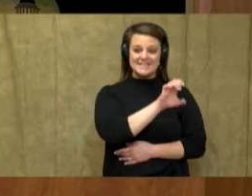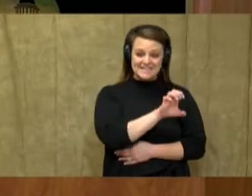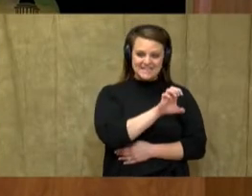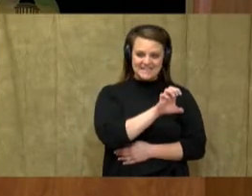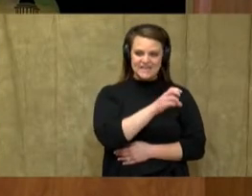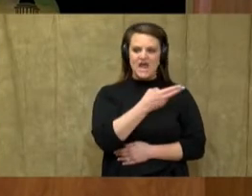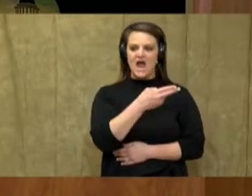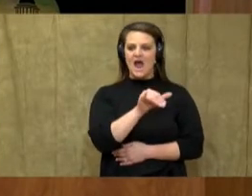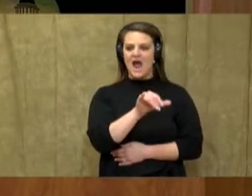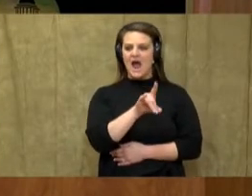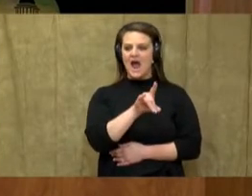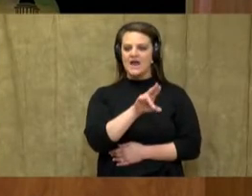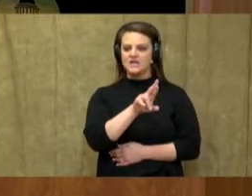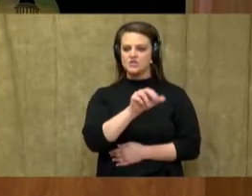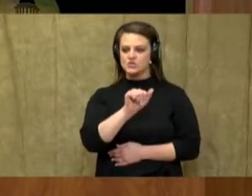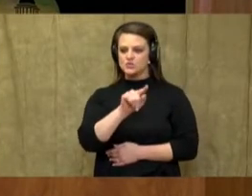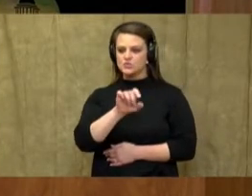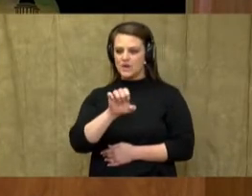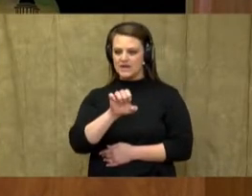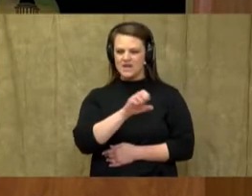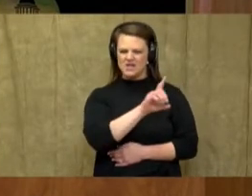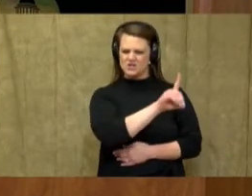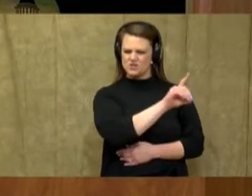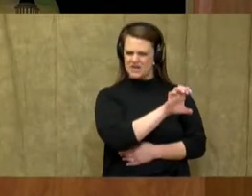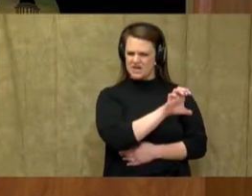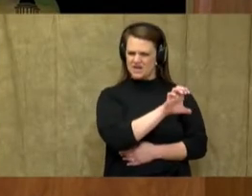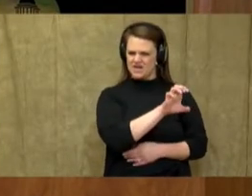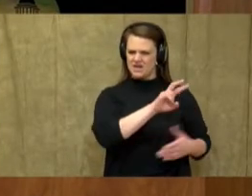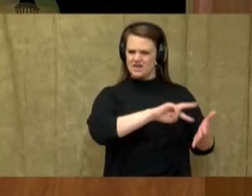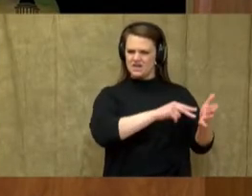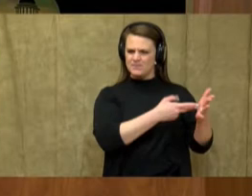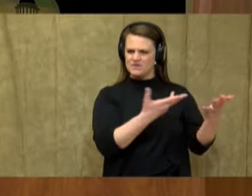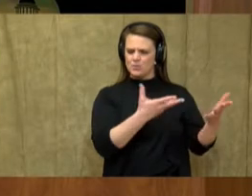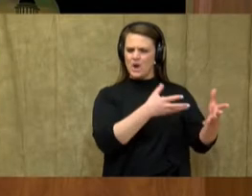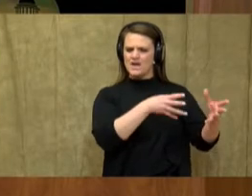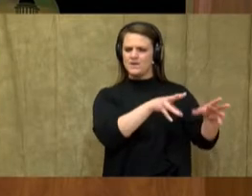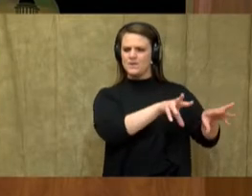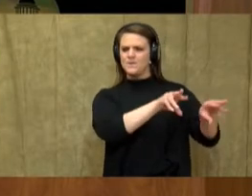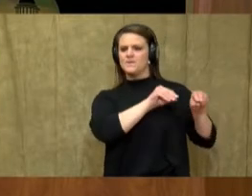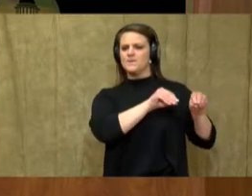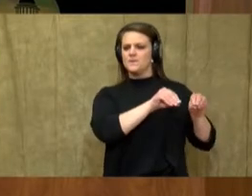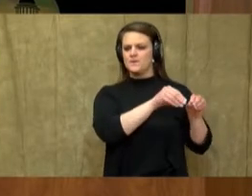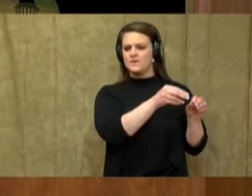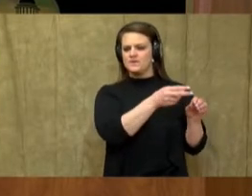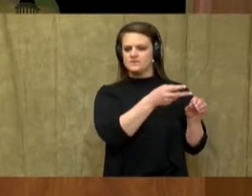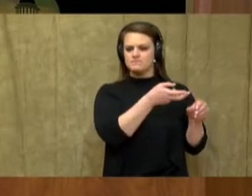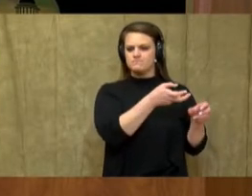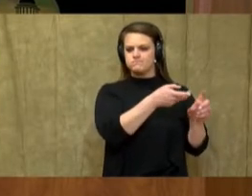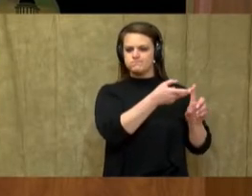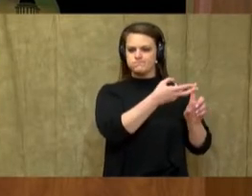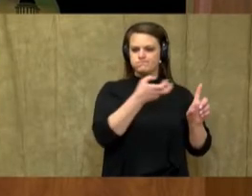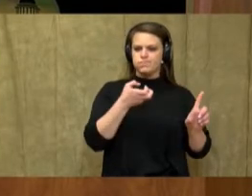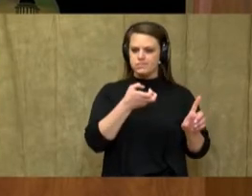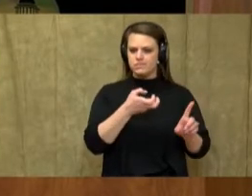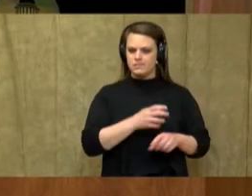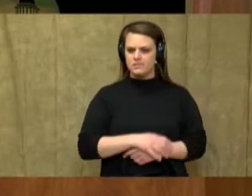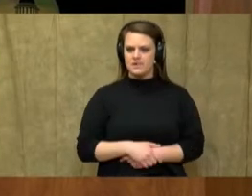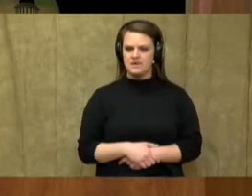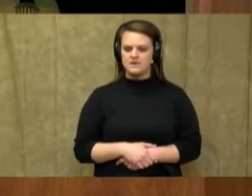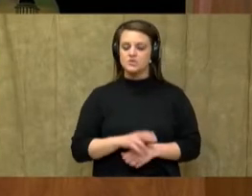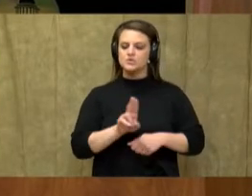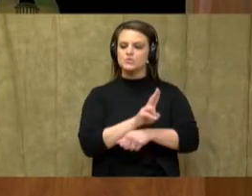dehydrate, okay, D, I'm going to take it out. So I'm going to take the moisture out of something. Let's see it used in a